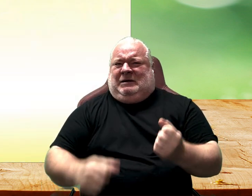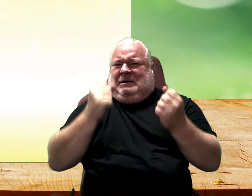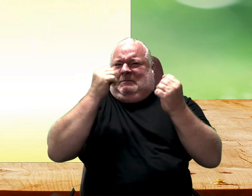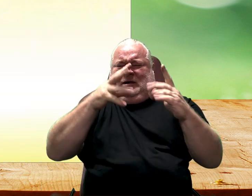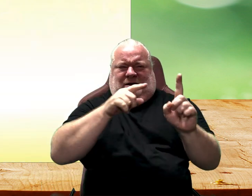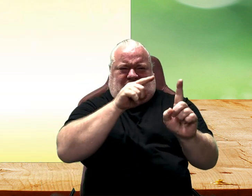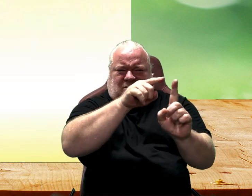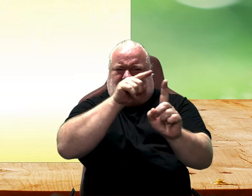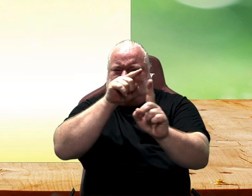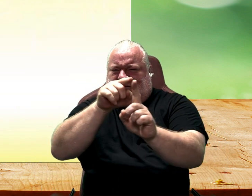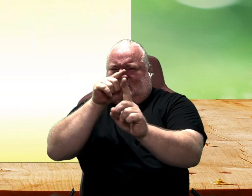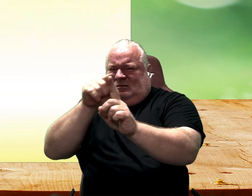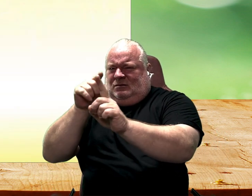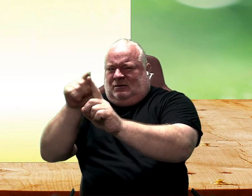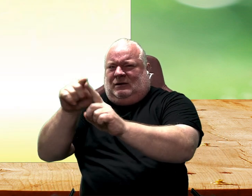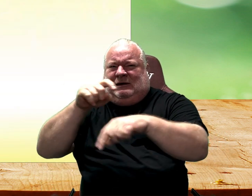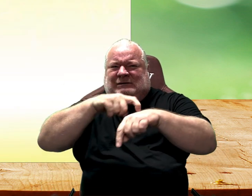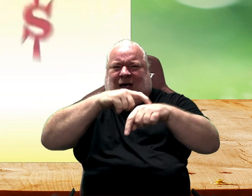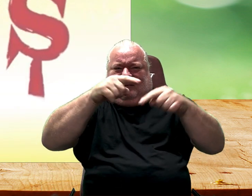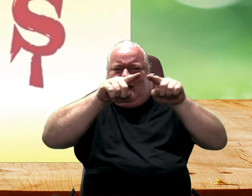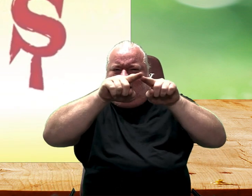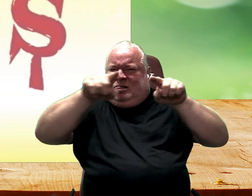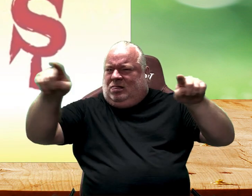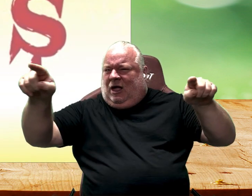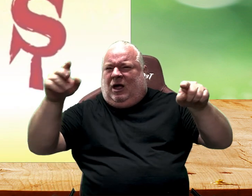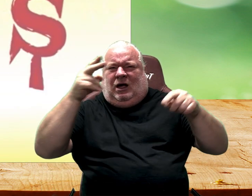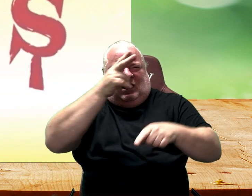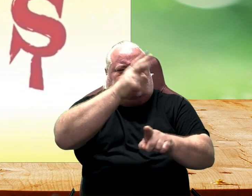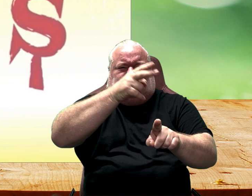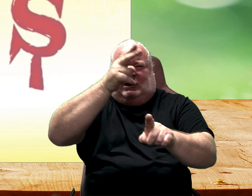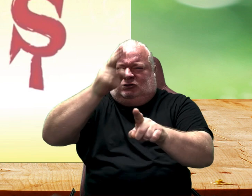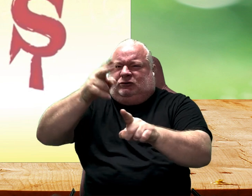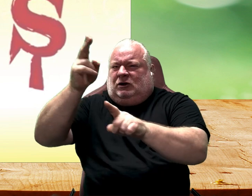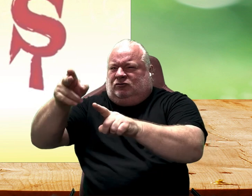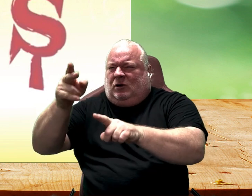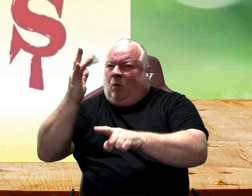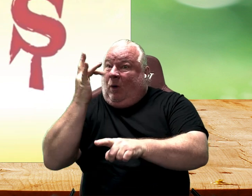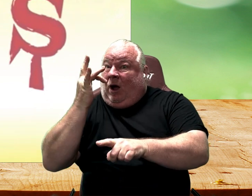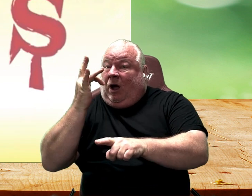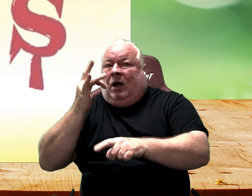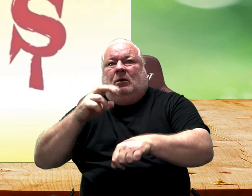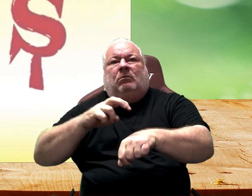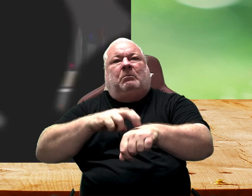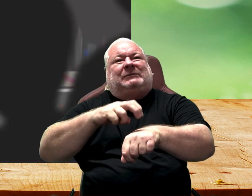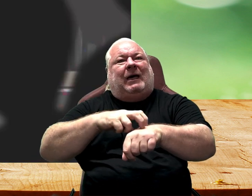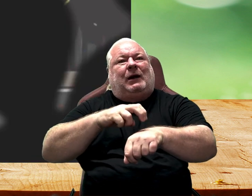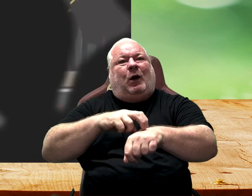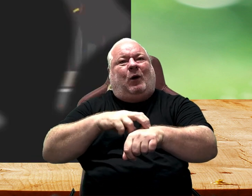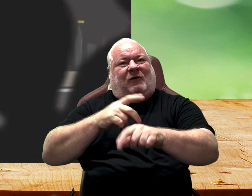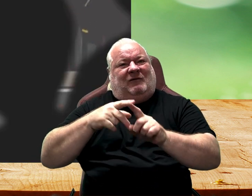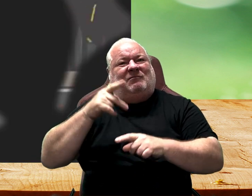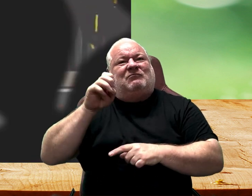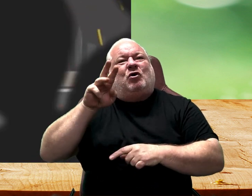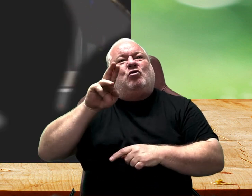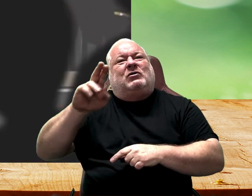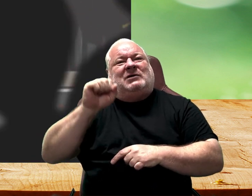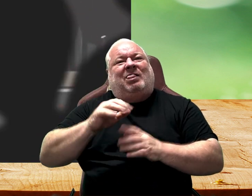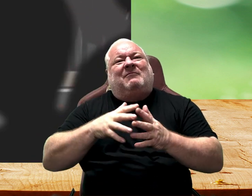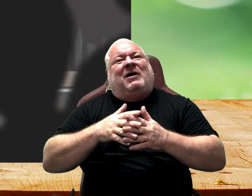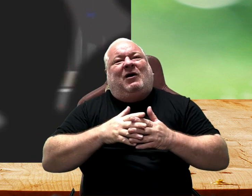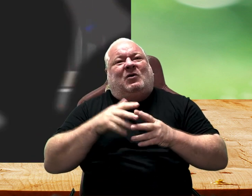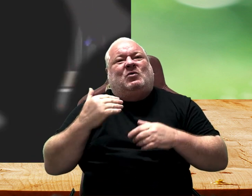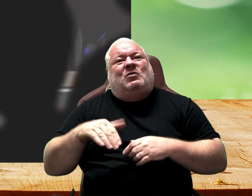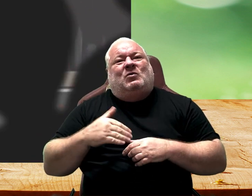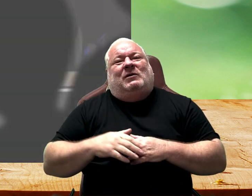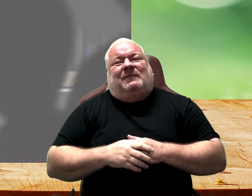like this, many major milestones in world history can all be at least partially attributed to the simple spud from the